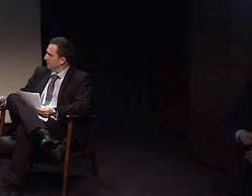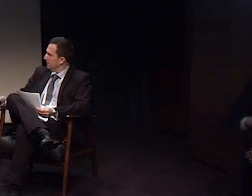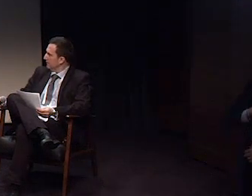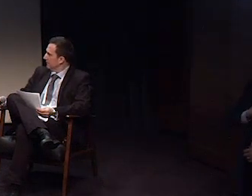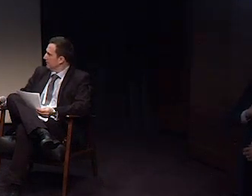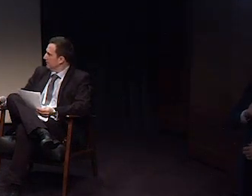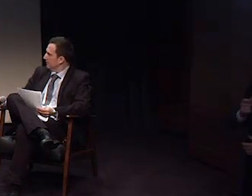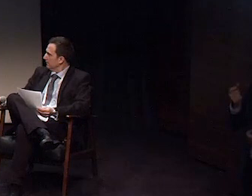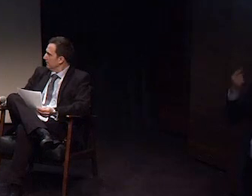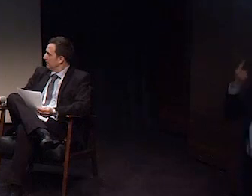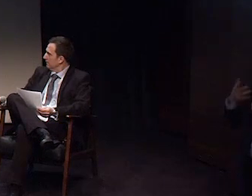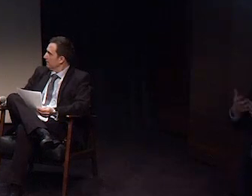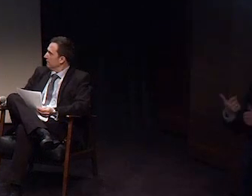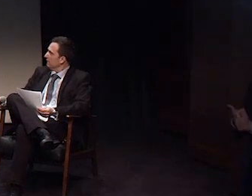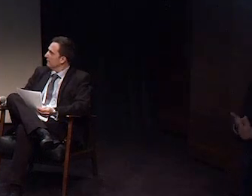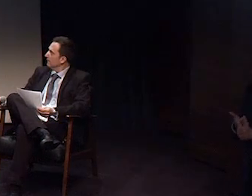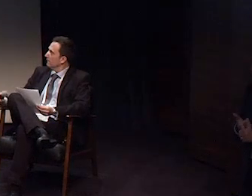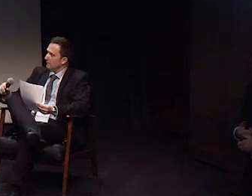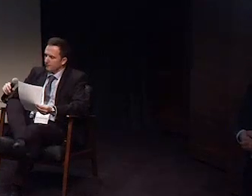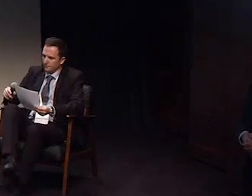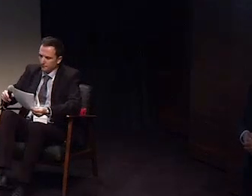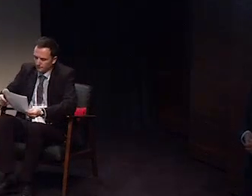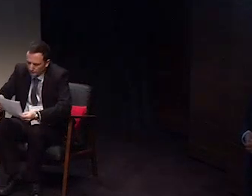of belonging.